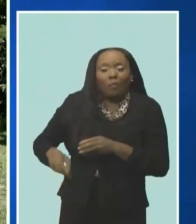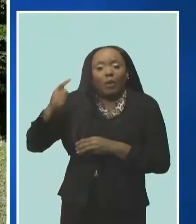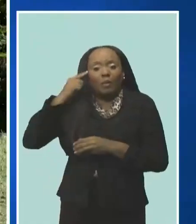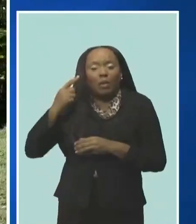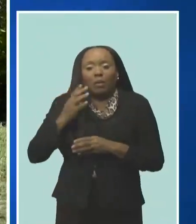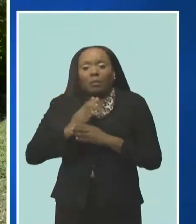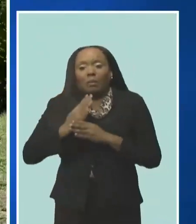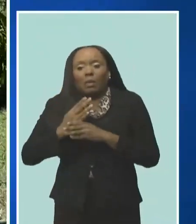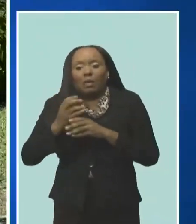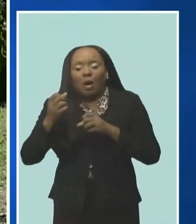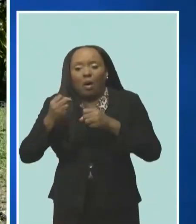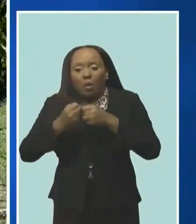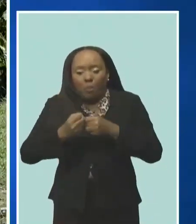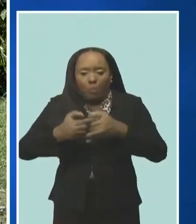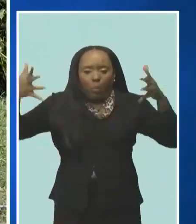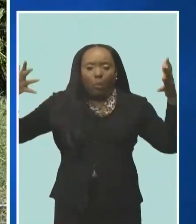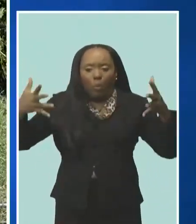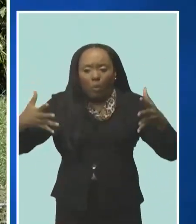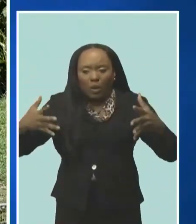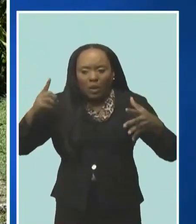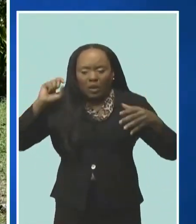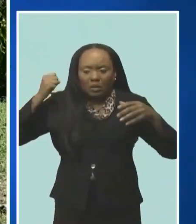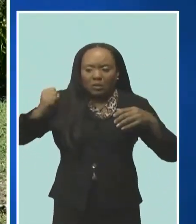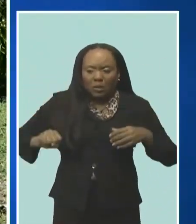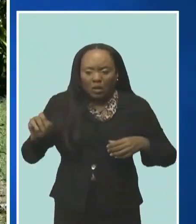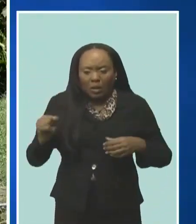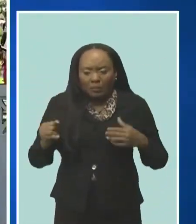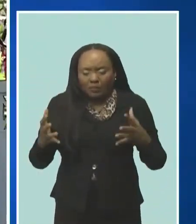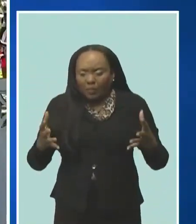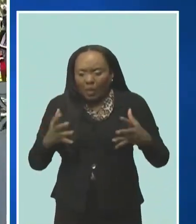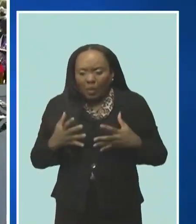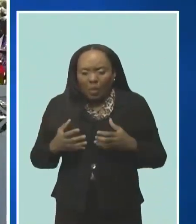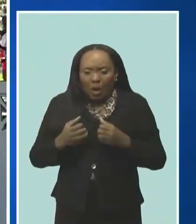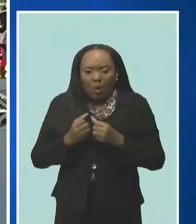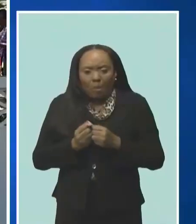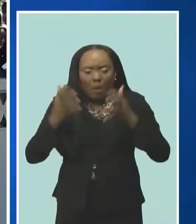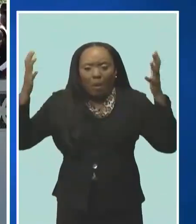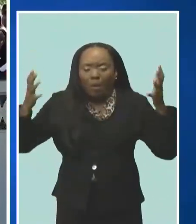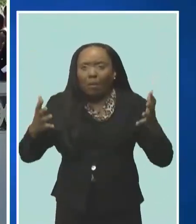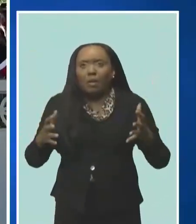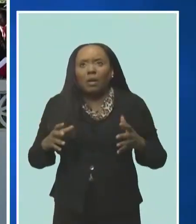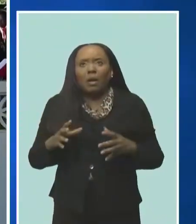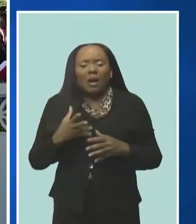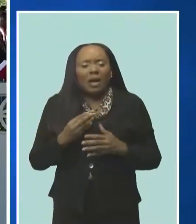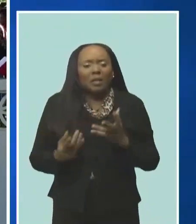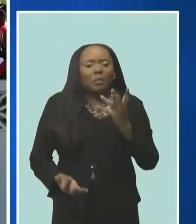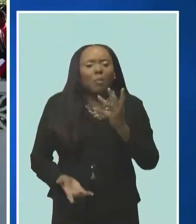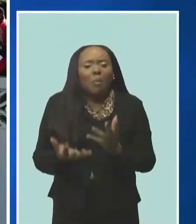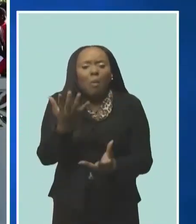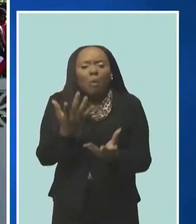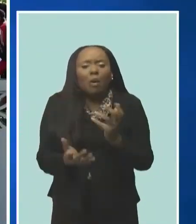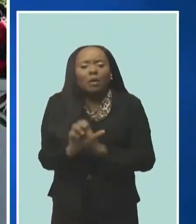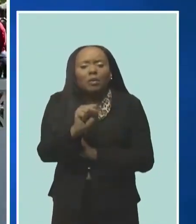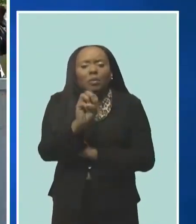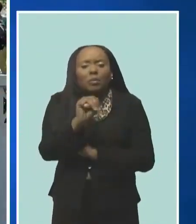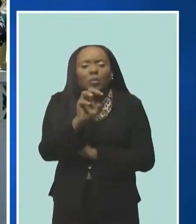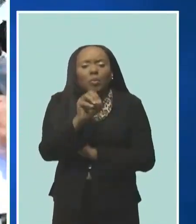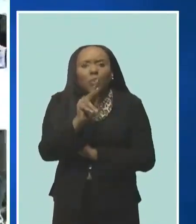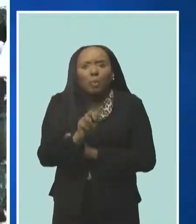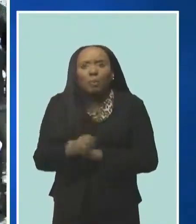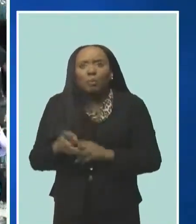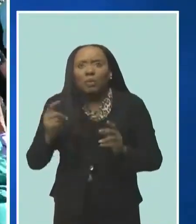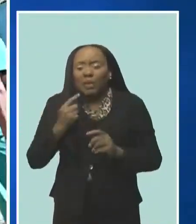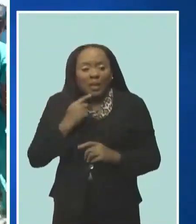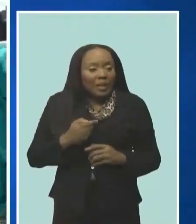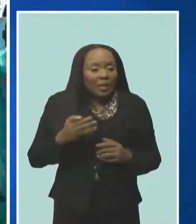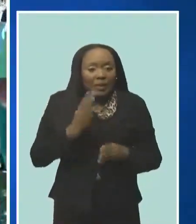started to make these funny sounds and it started to smoke profusely. We swear, obviously, it's an electric bus. First thought everybody has is this bus can blow